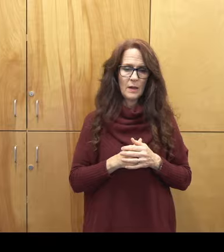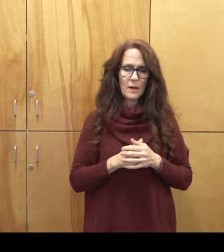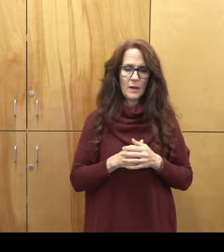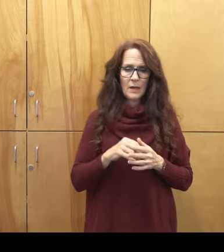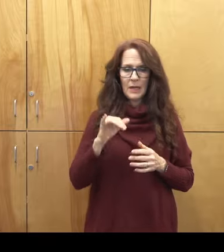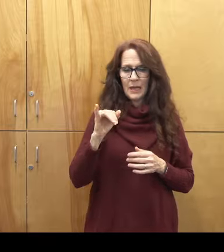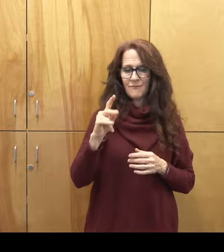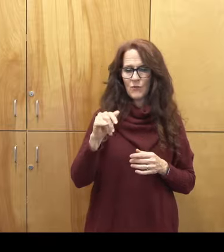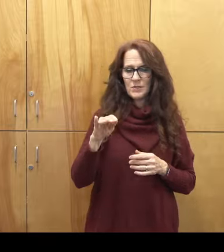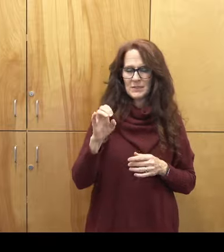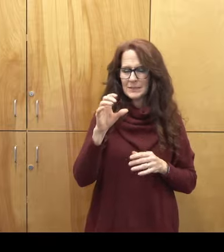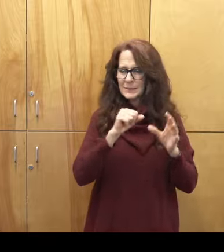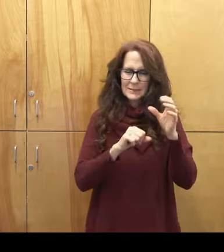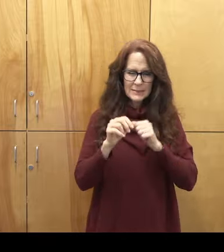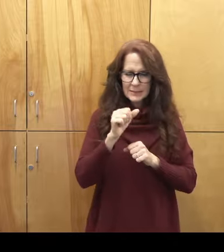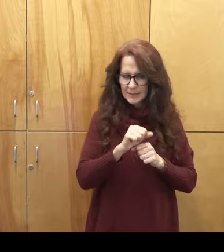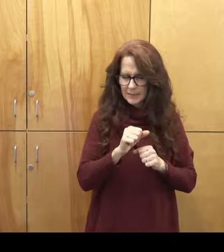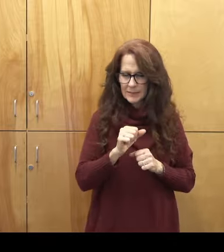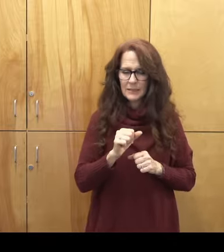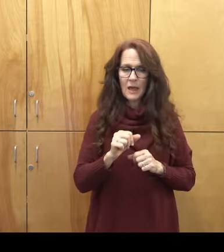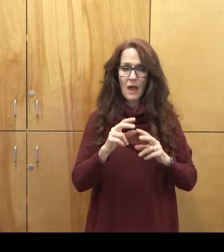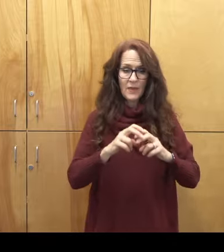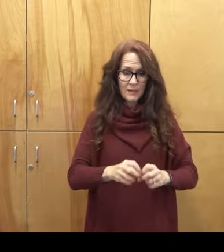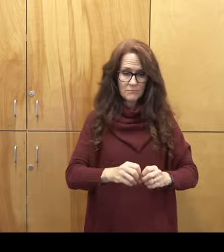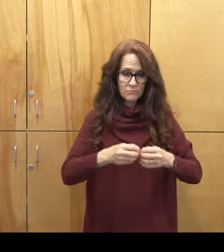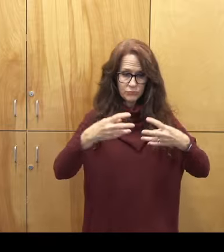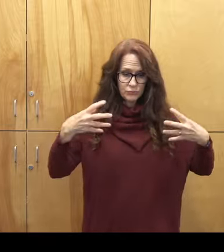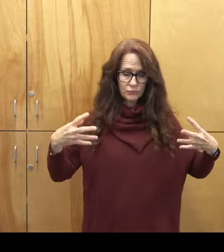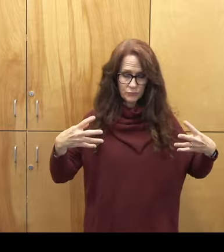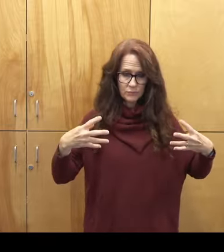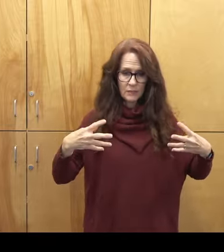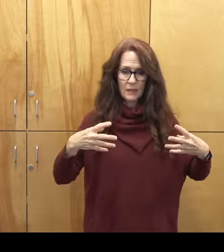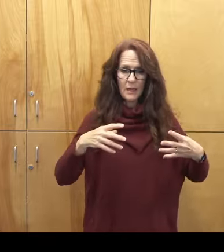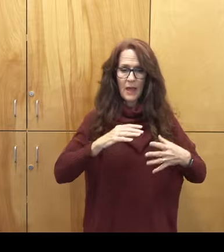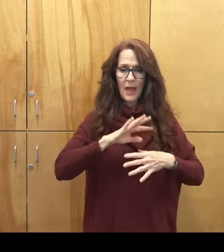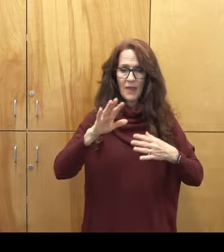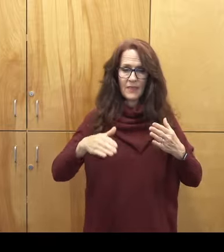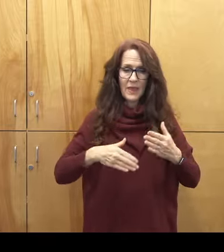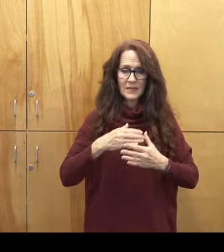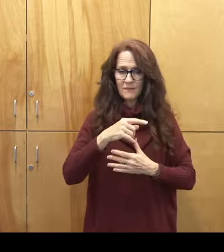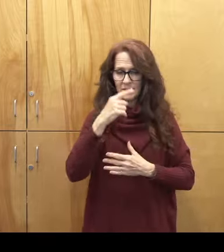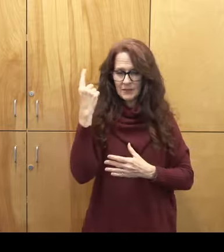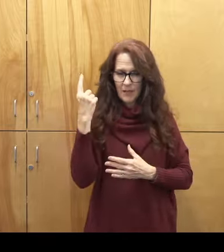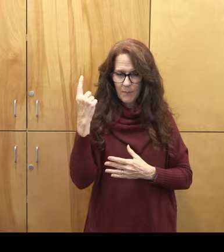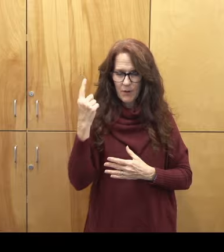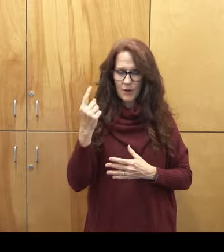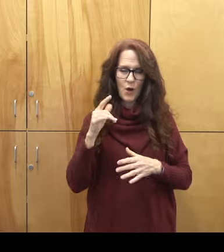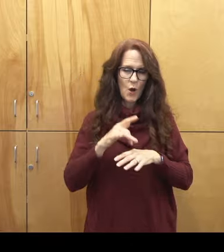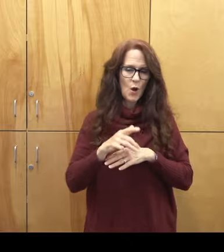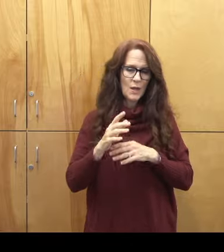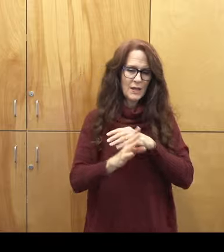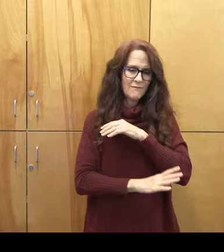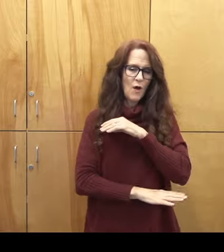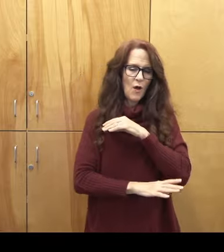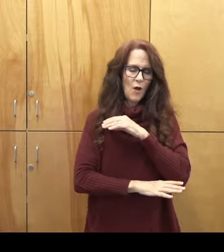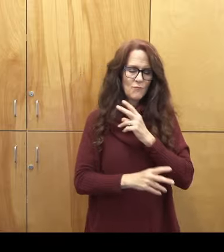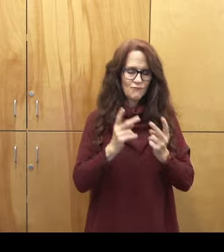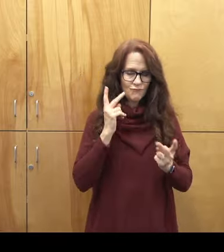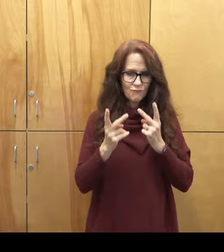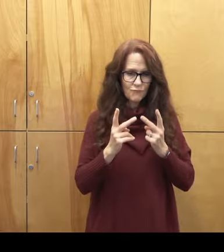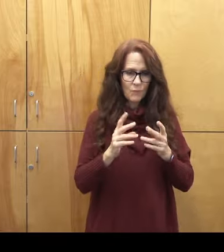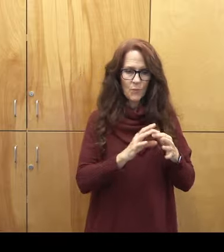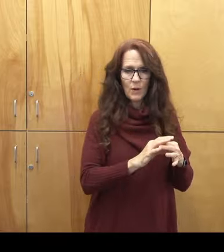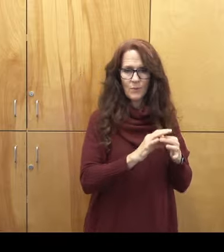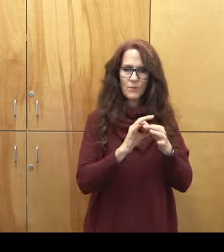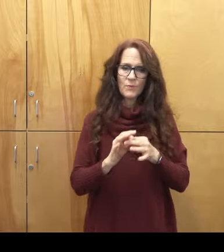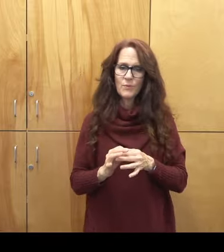this data. And of course, once we look at our summative data at the end of the summer, early fall, we'll be able to correlate some of